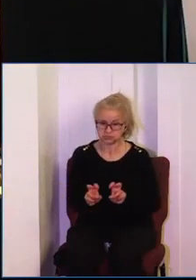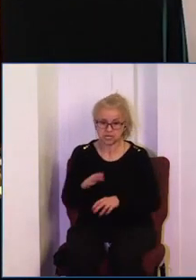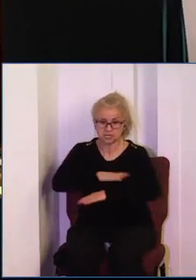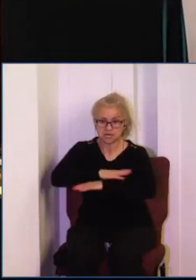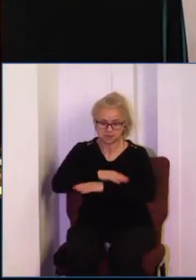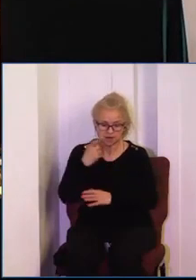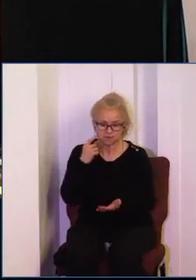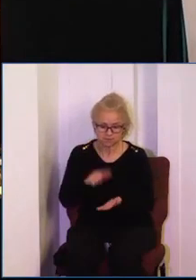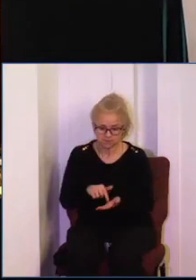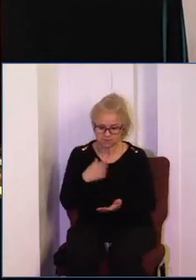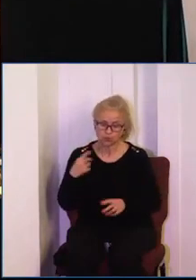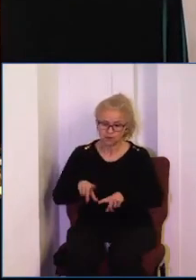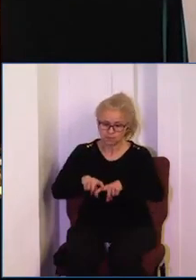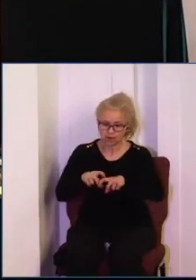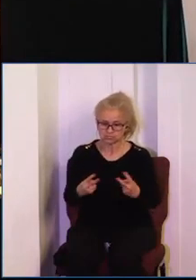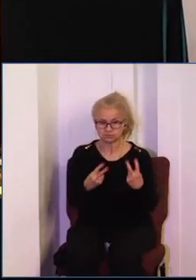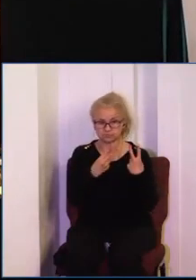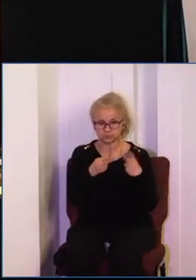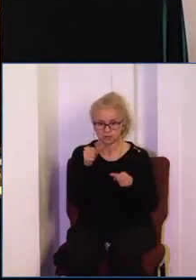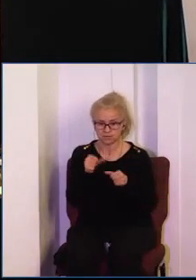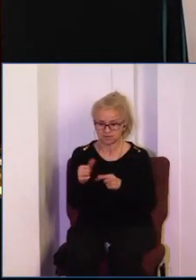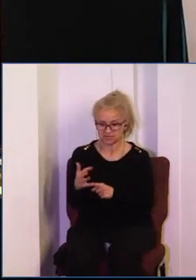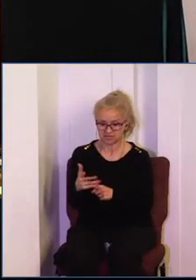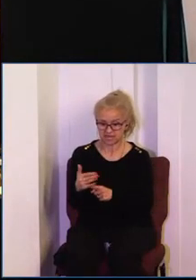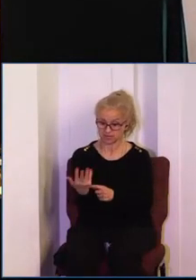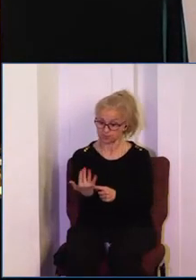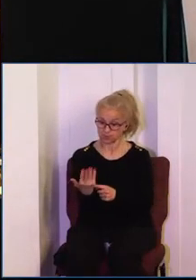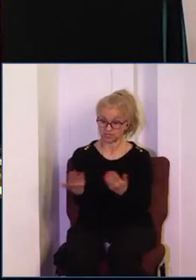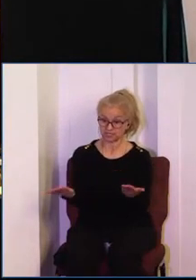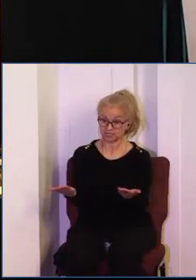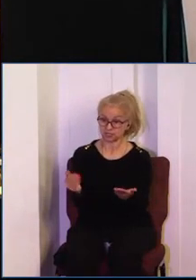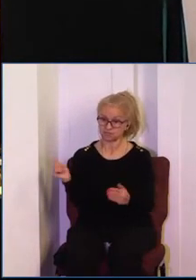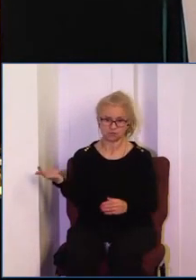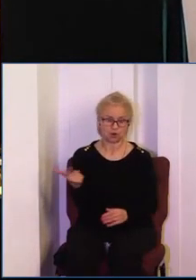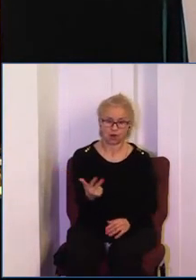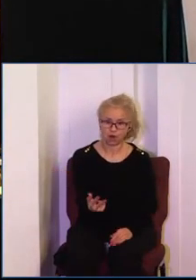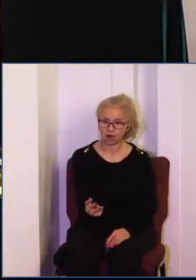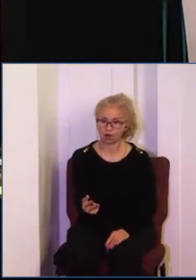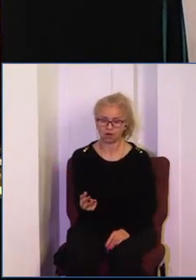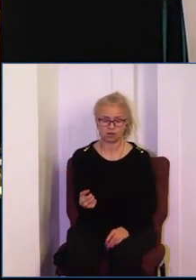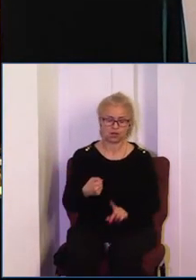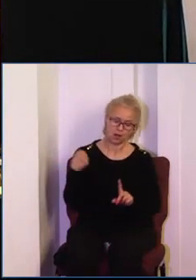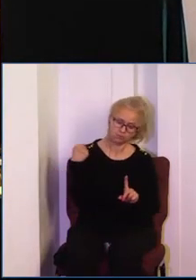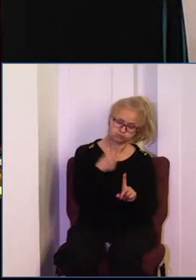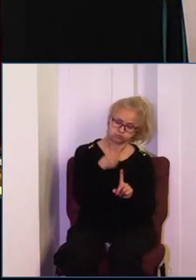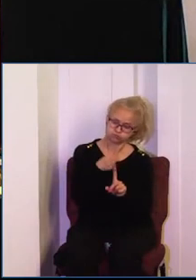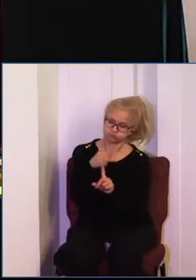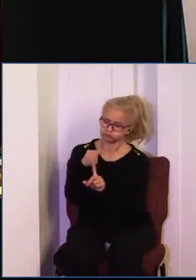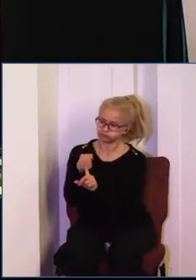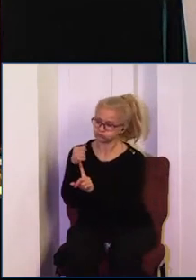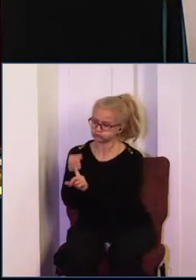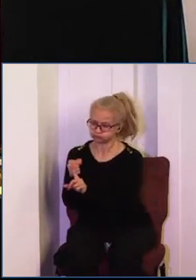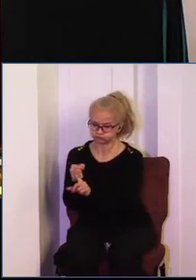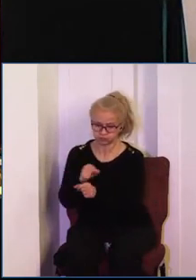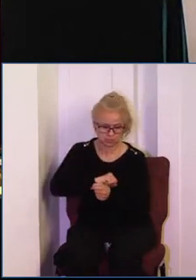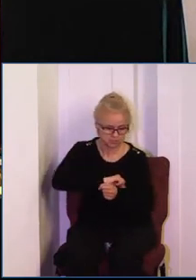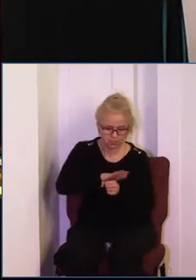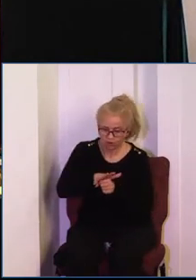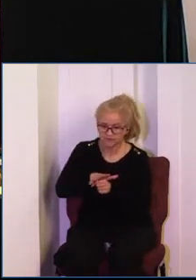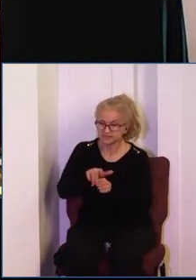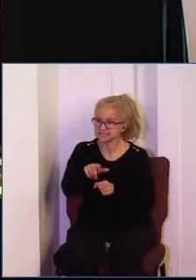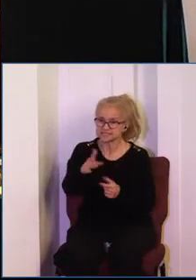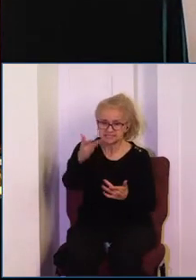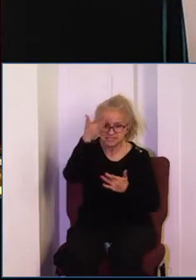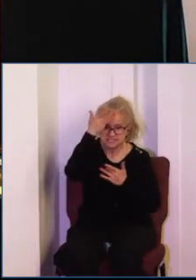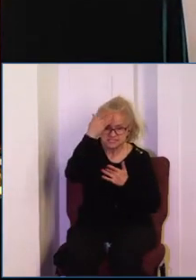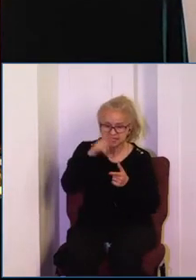to remember the candle that burns here for all those stricken in the COVID pandemic, the sick,